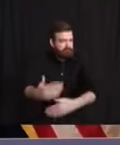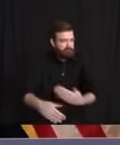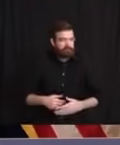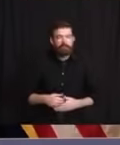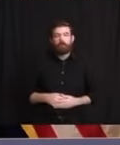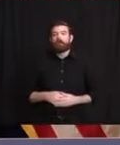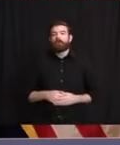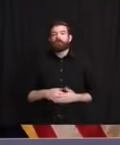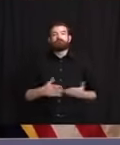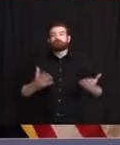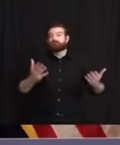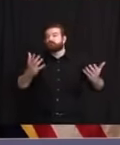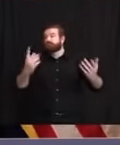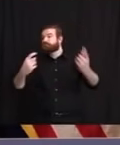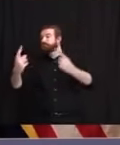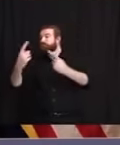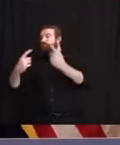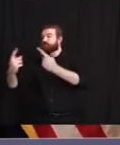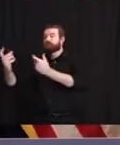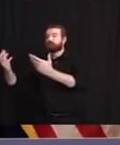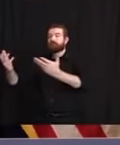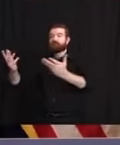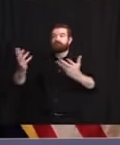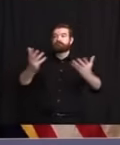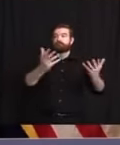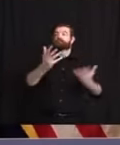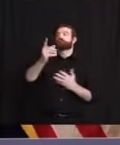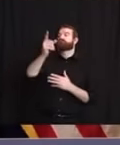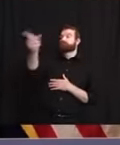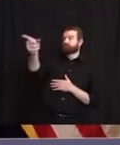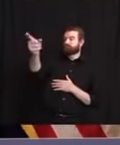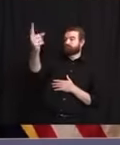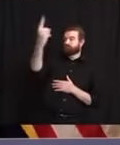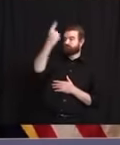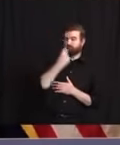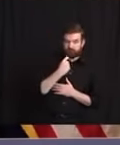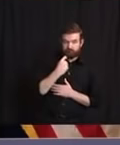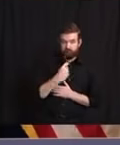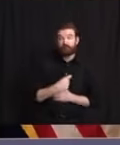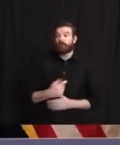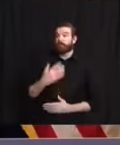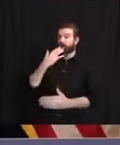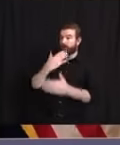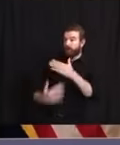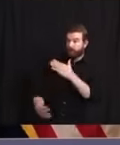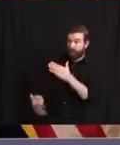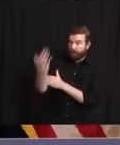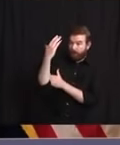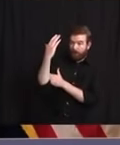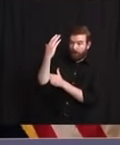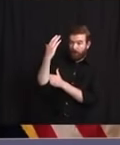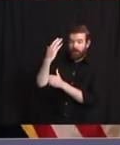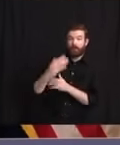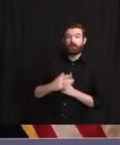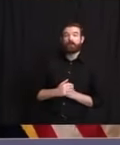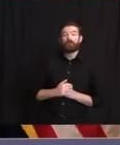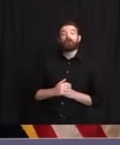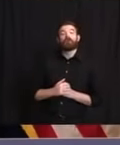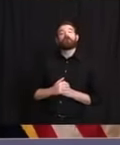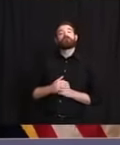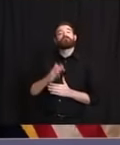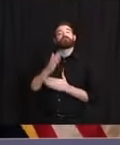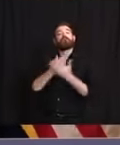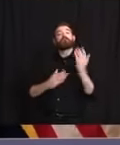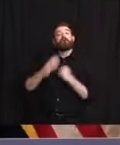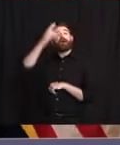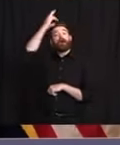good? Ann, how are you? Good morning, Governor. Good morning. Some Catholic churches began distributing communion